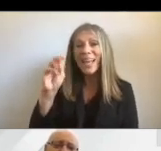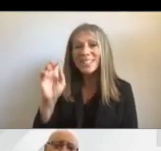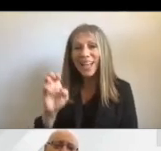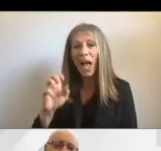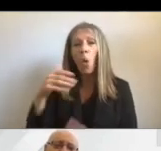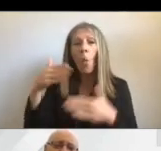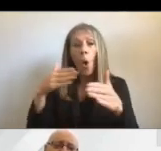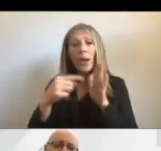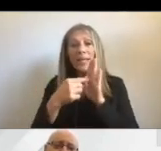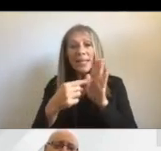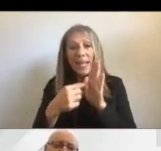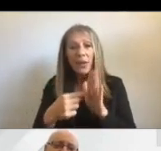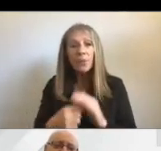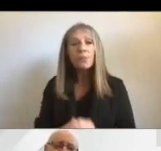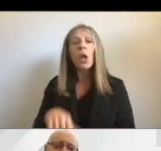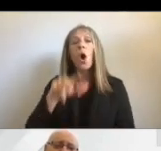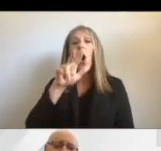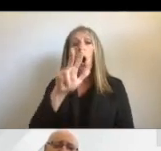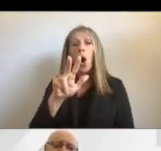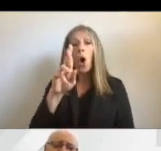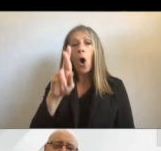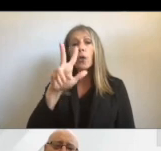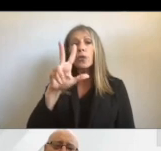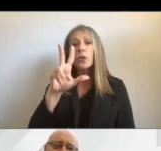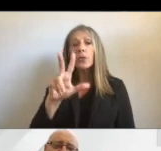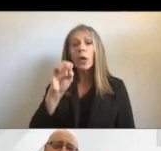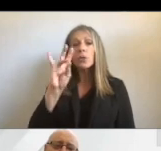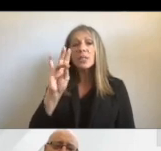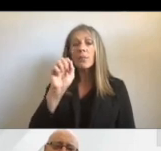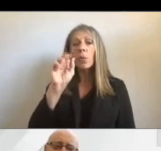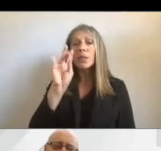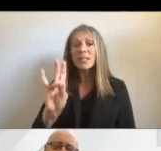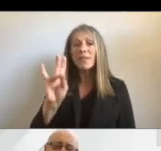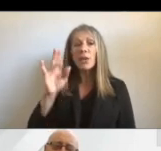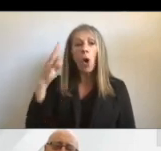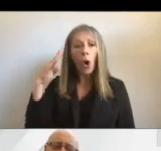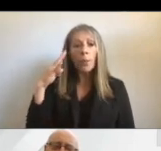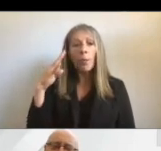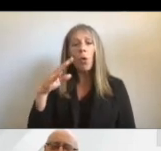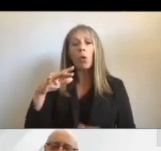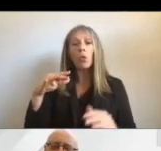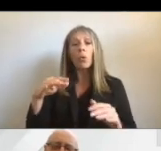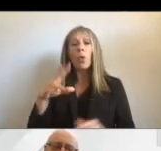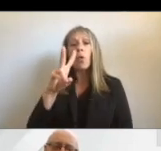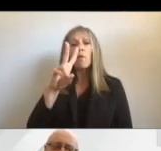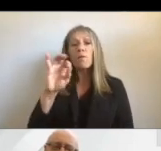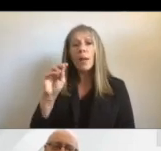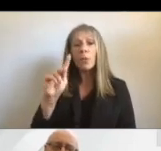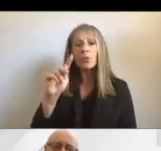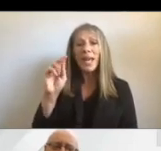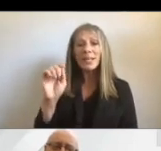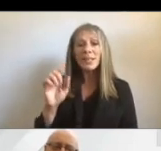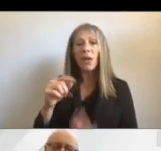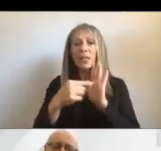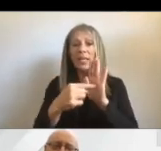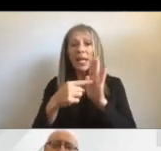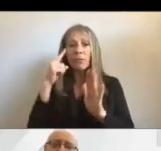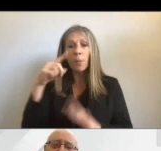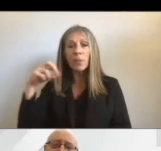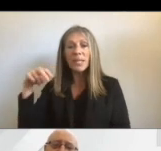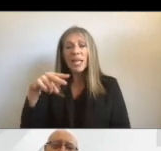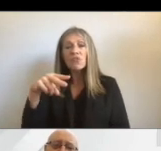refuge island or the far side of the traveled way if it's a full crossing without a pedestrian refuge